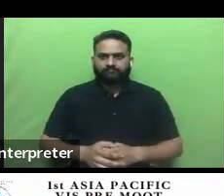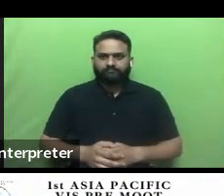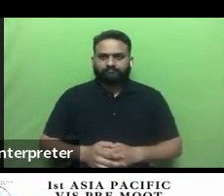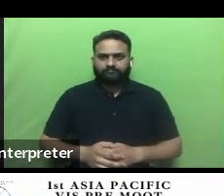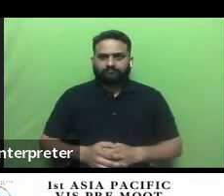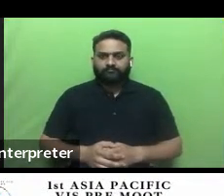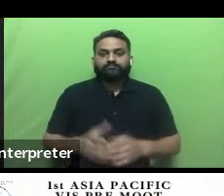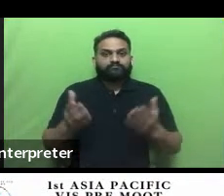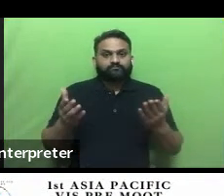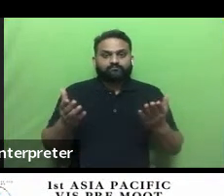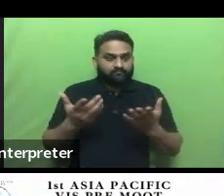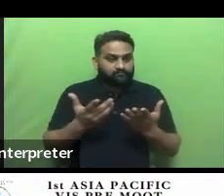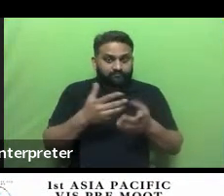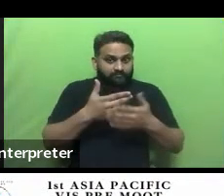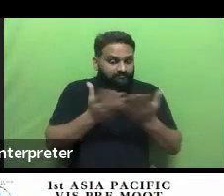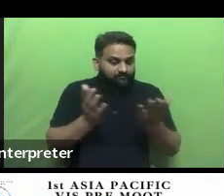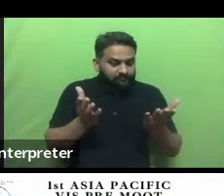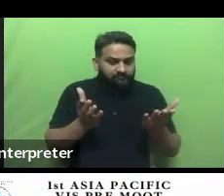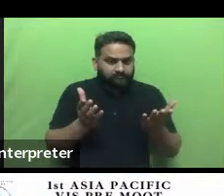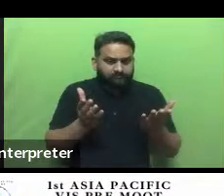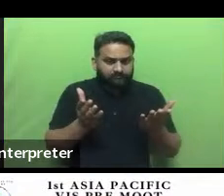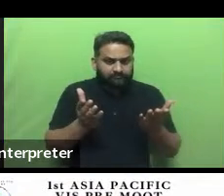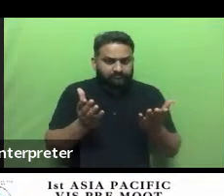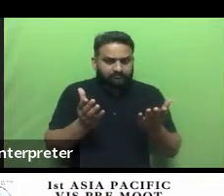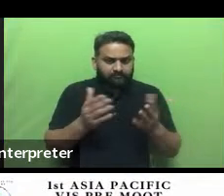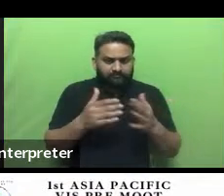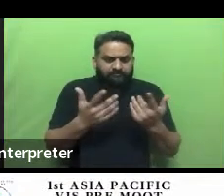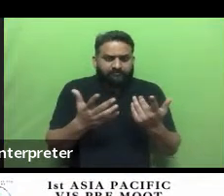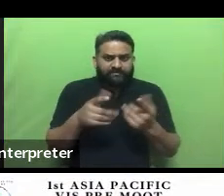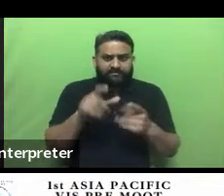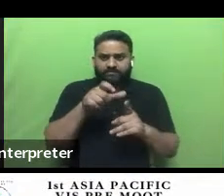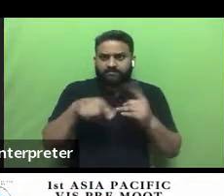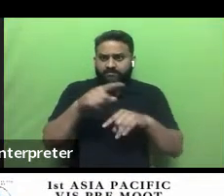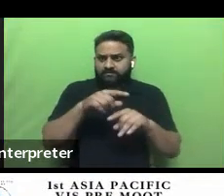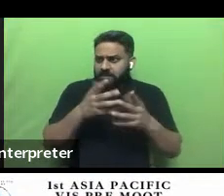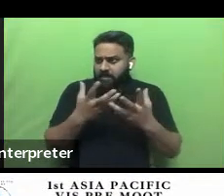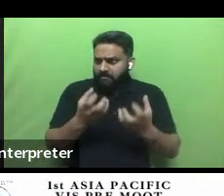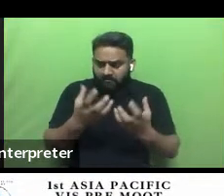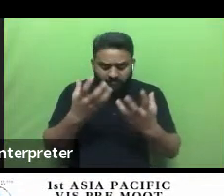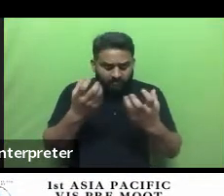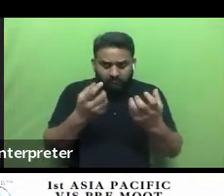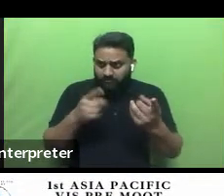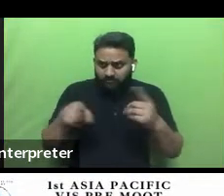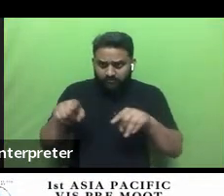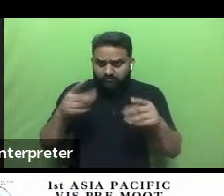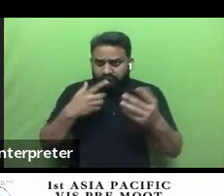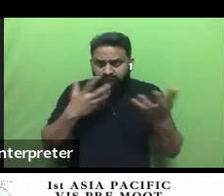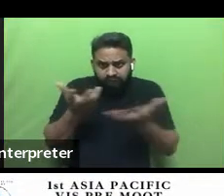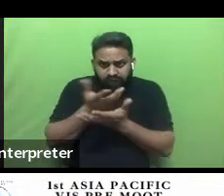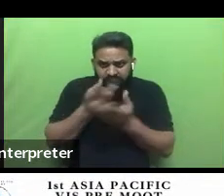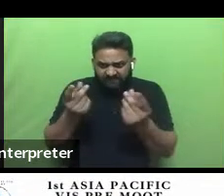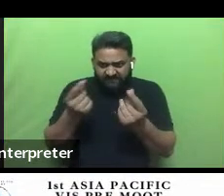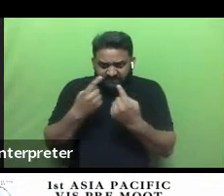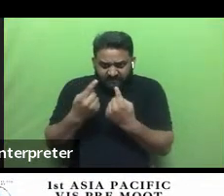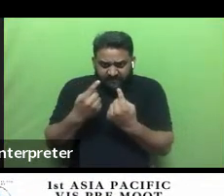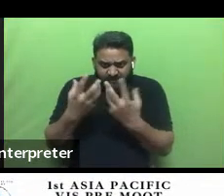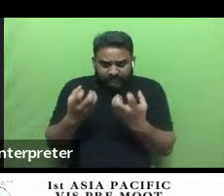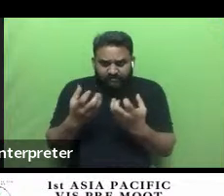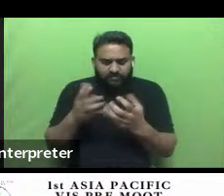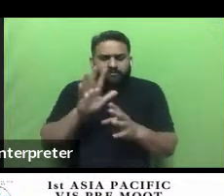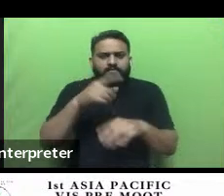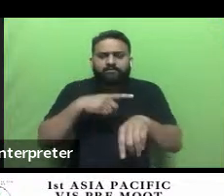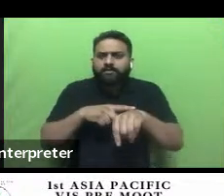So do you have does anyone have anything they would like to discuss quickly before? What about